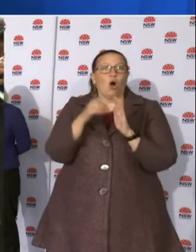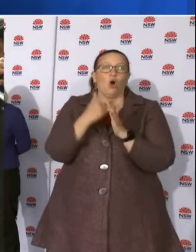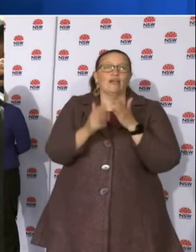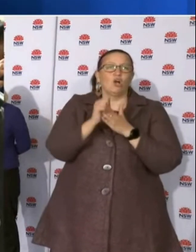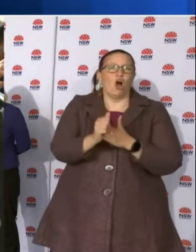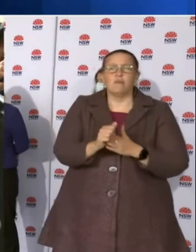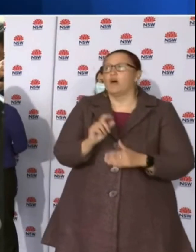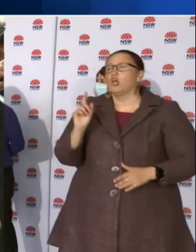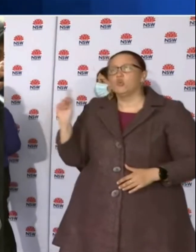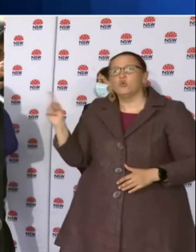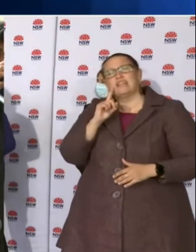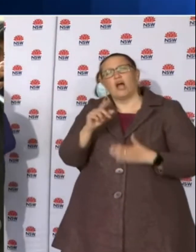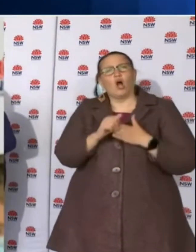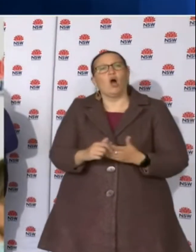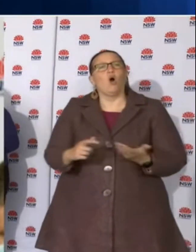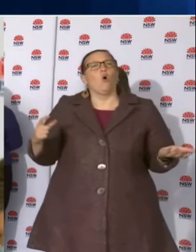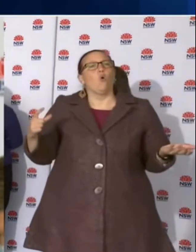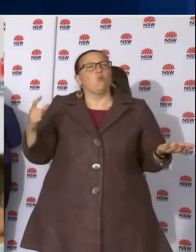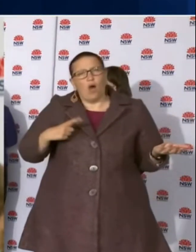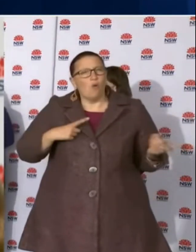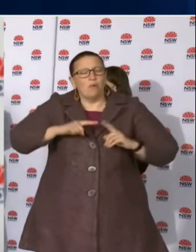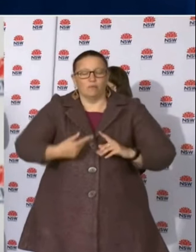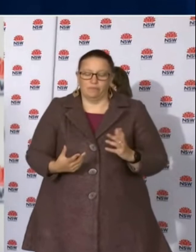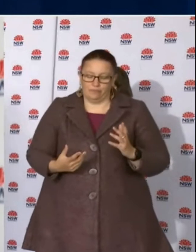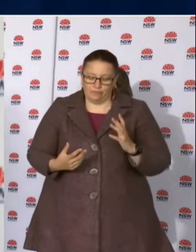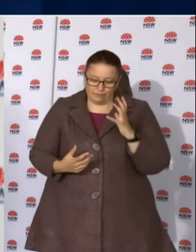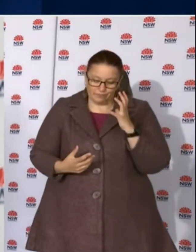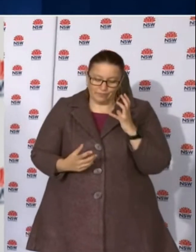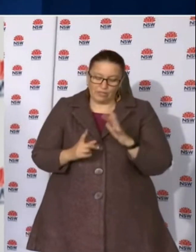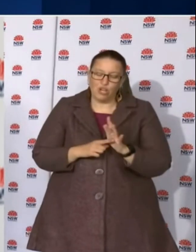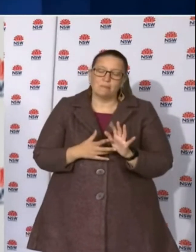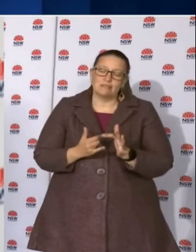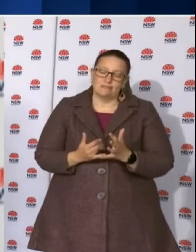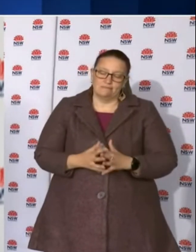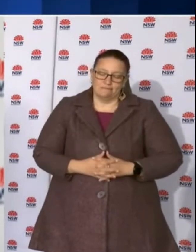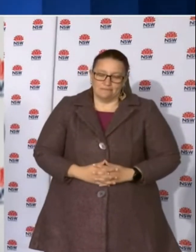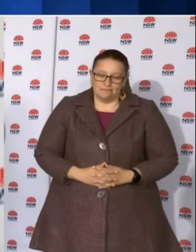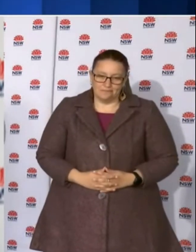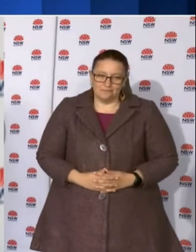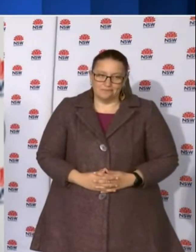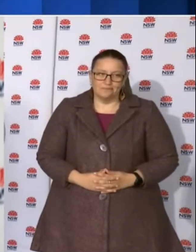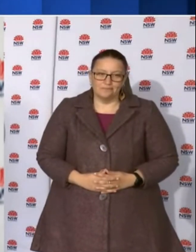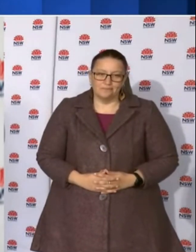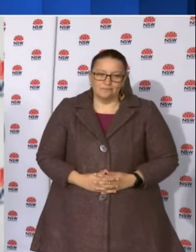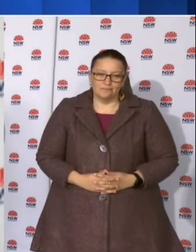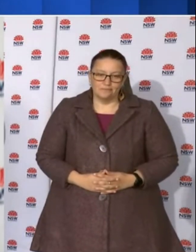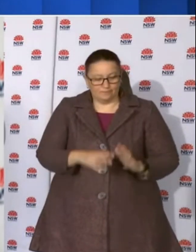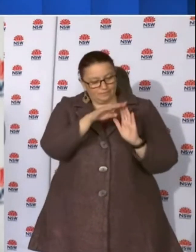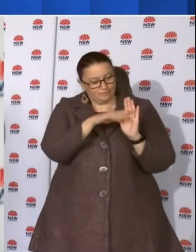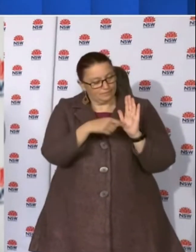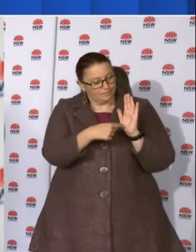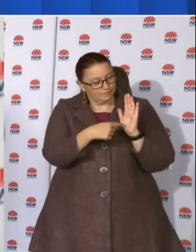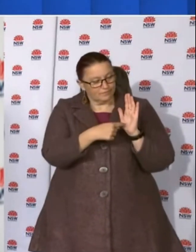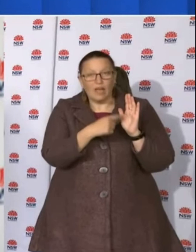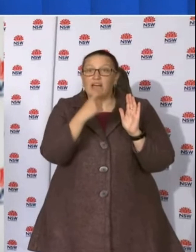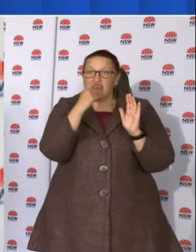the point? James, seriously? James, the orders are enforceable orders. But what I was